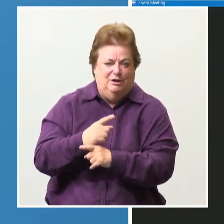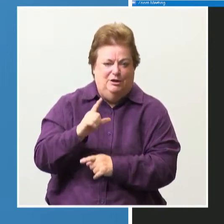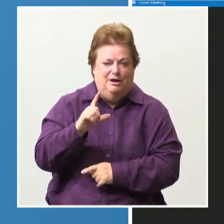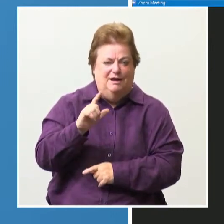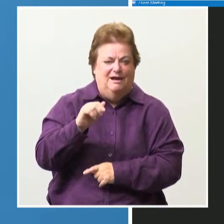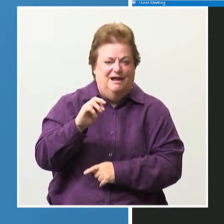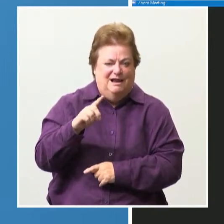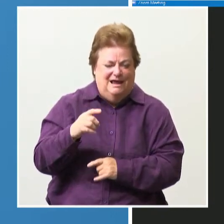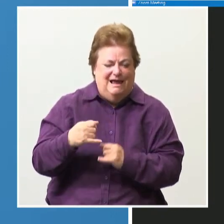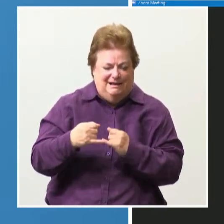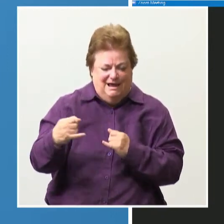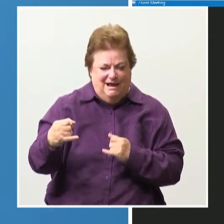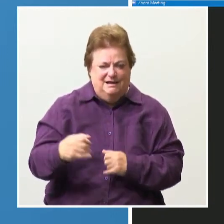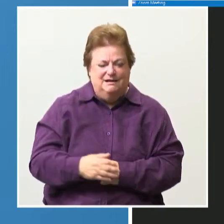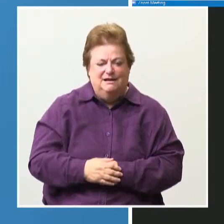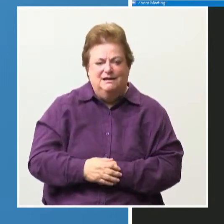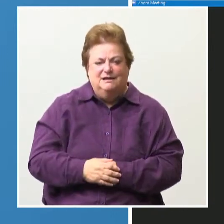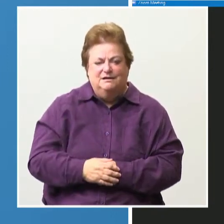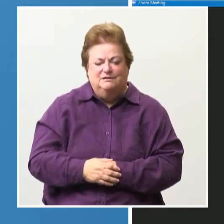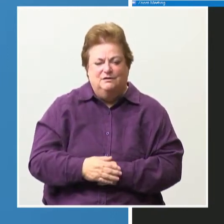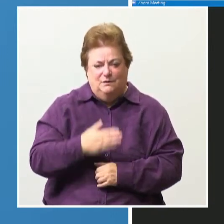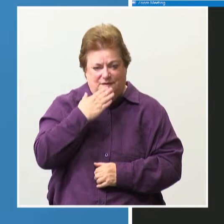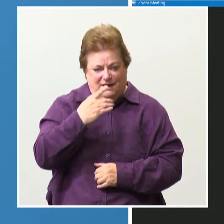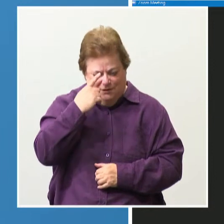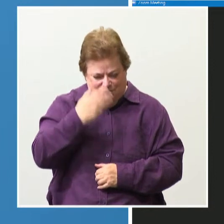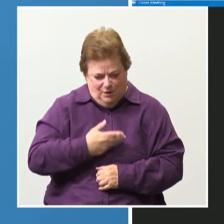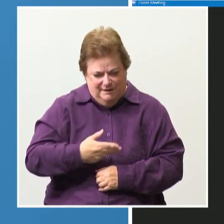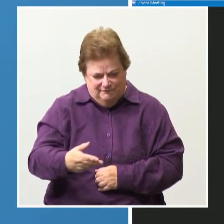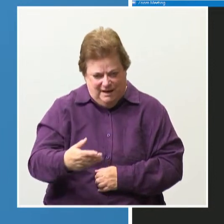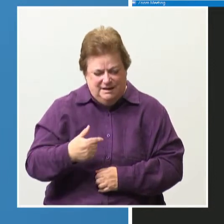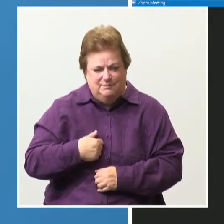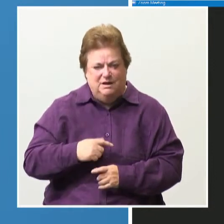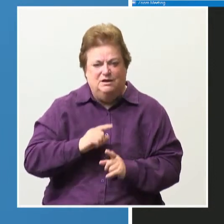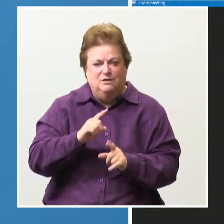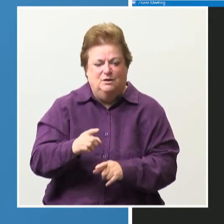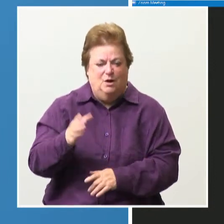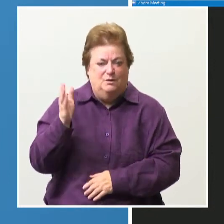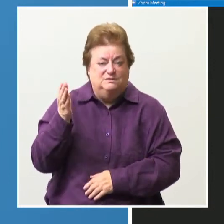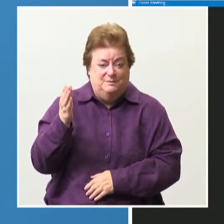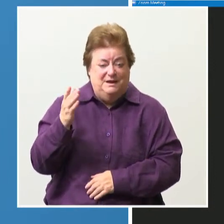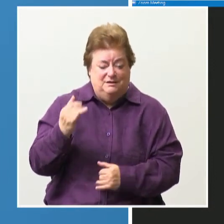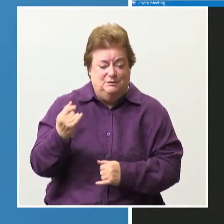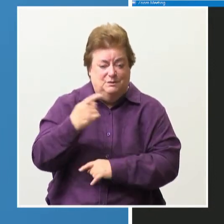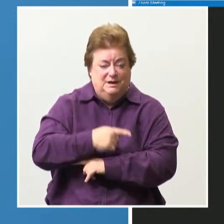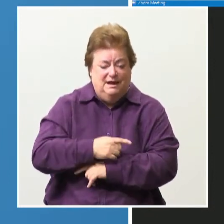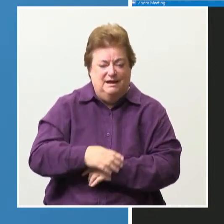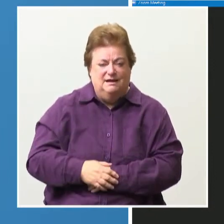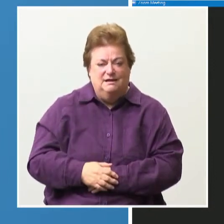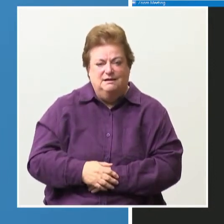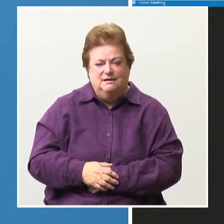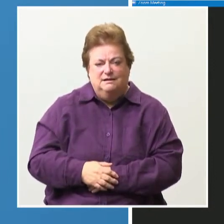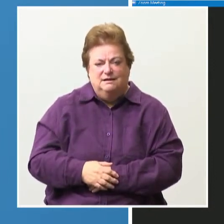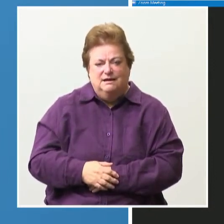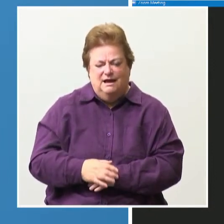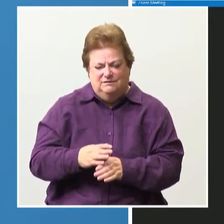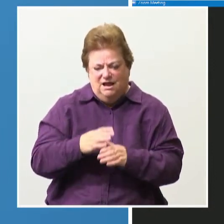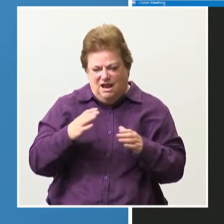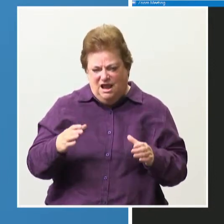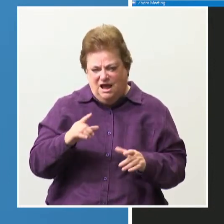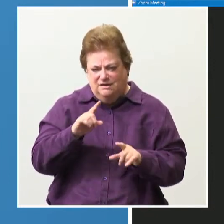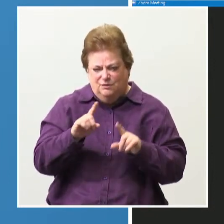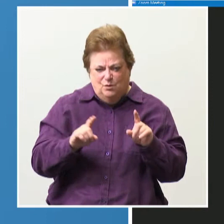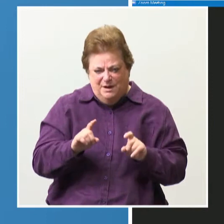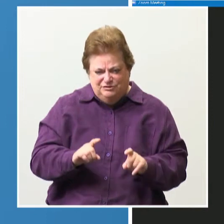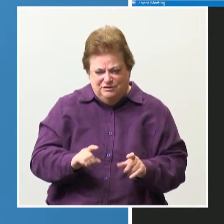But thank you for the invitation to speak today, and there are certainly a lot of questions that have come